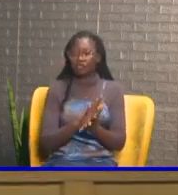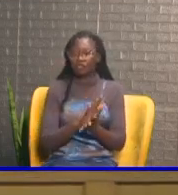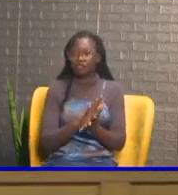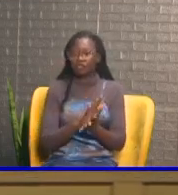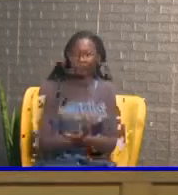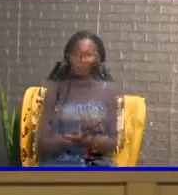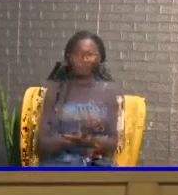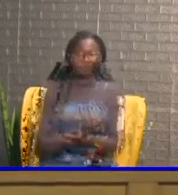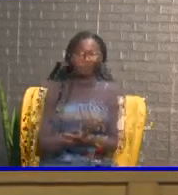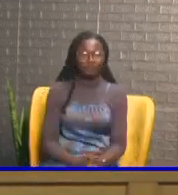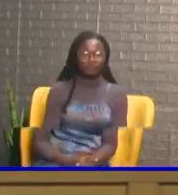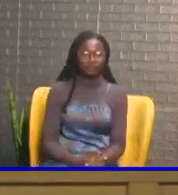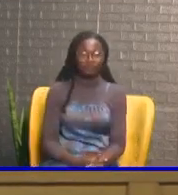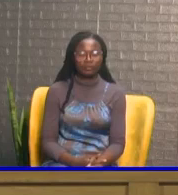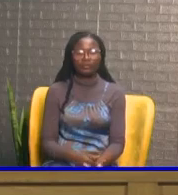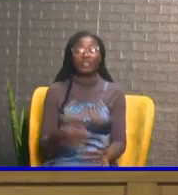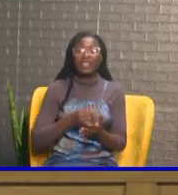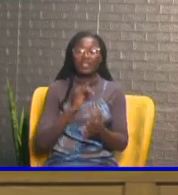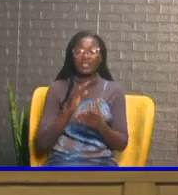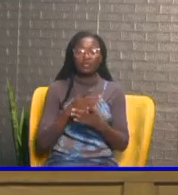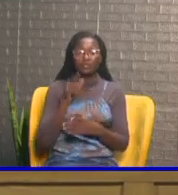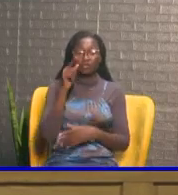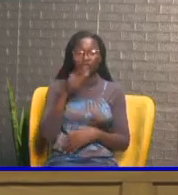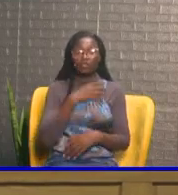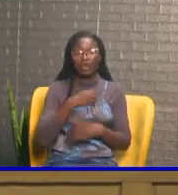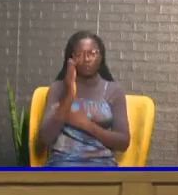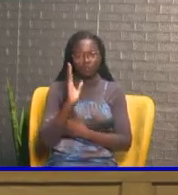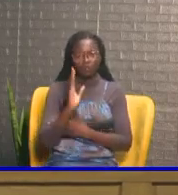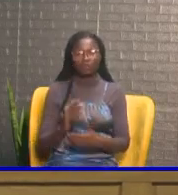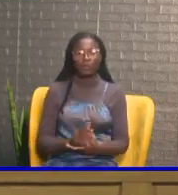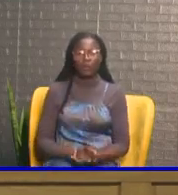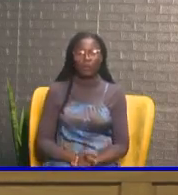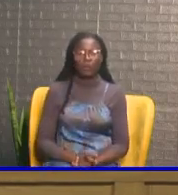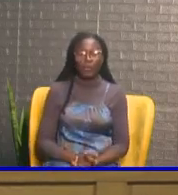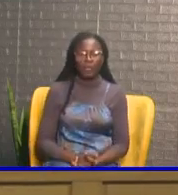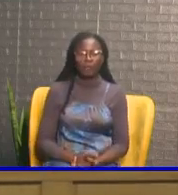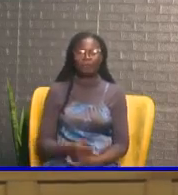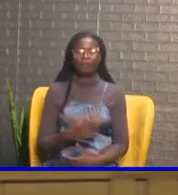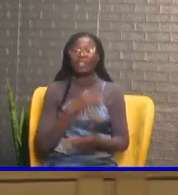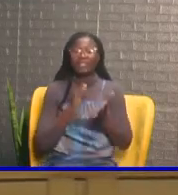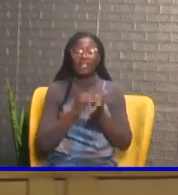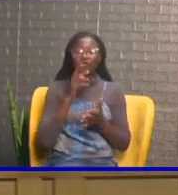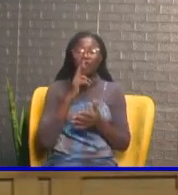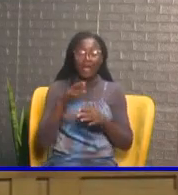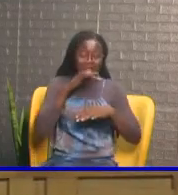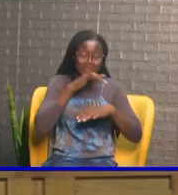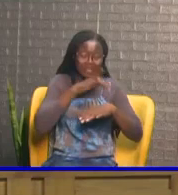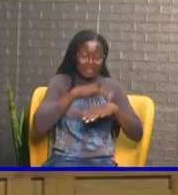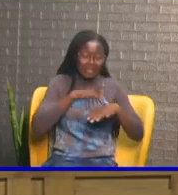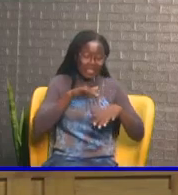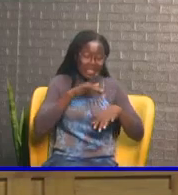Because if you tell people, it's between you and what? God. That's, you are naked before God and not